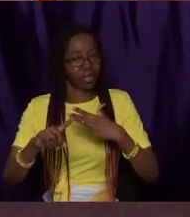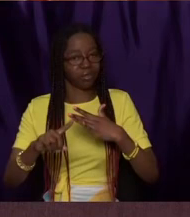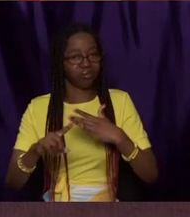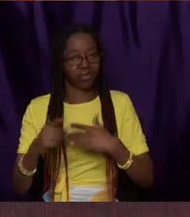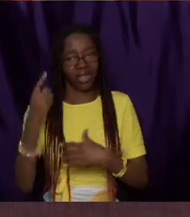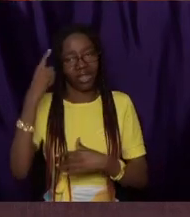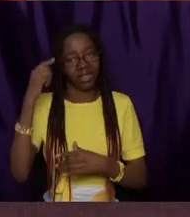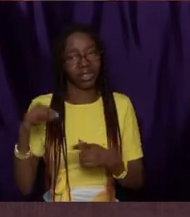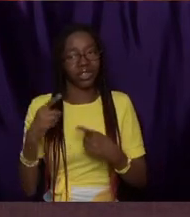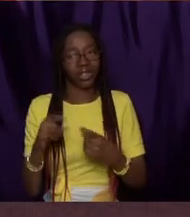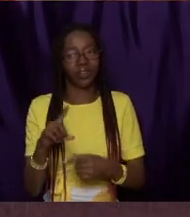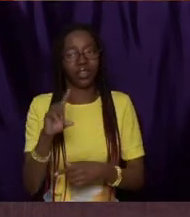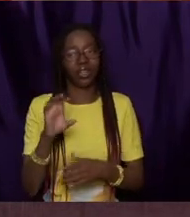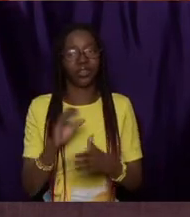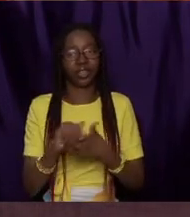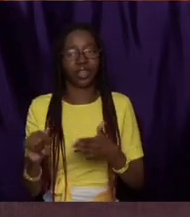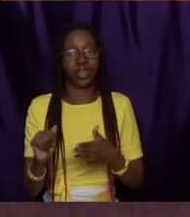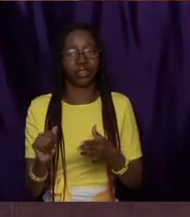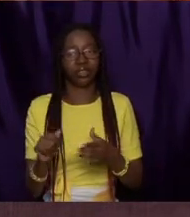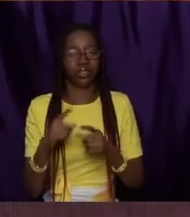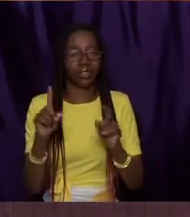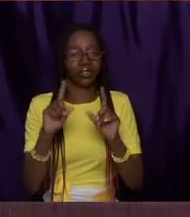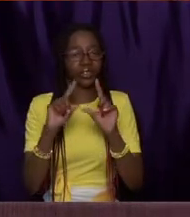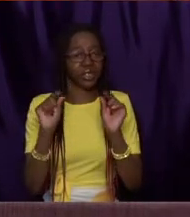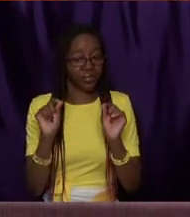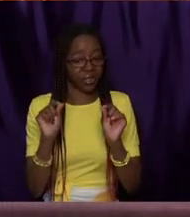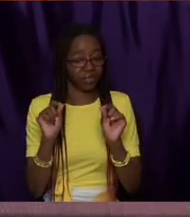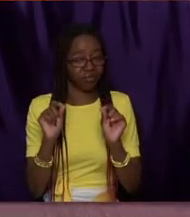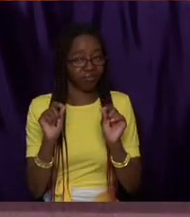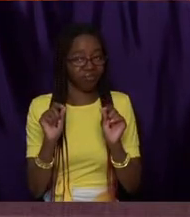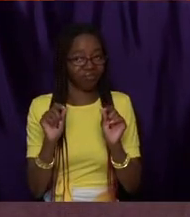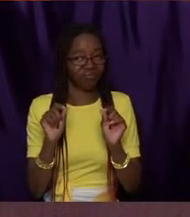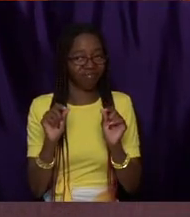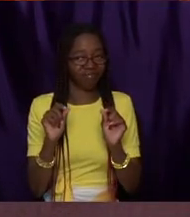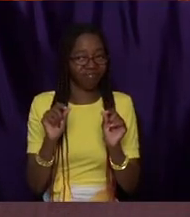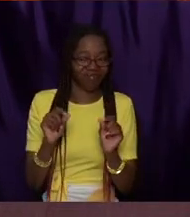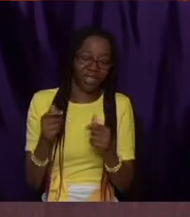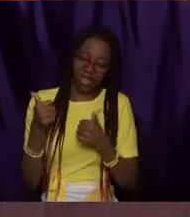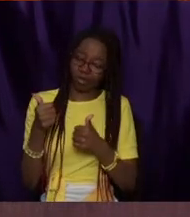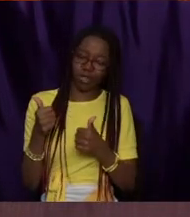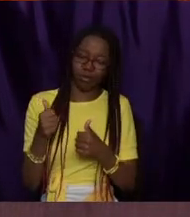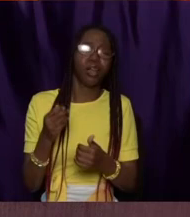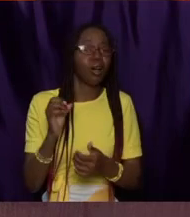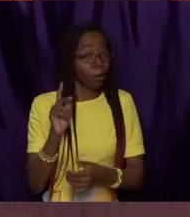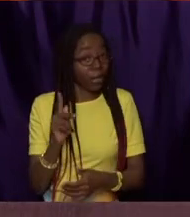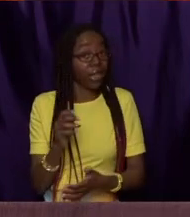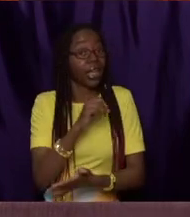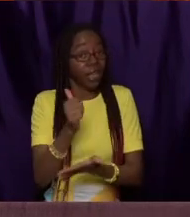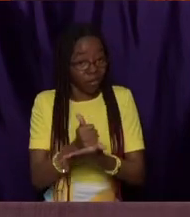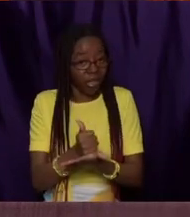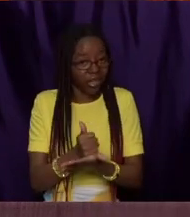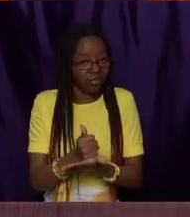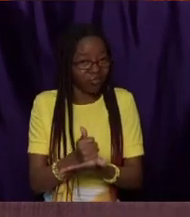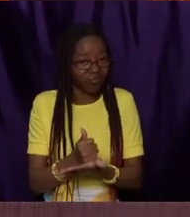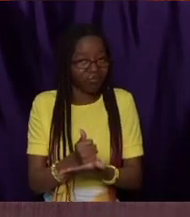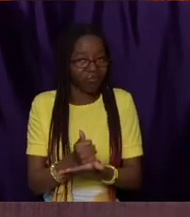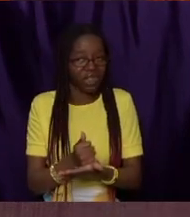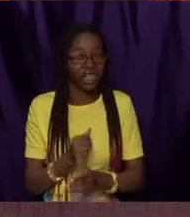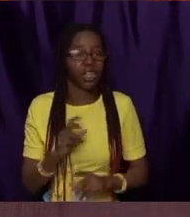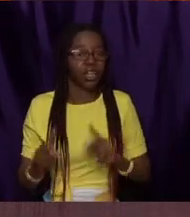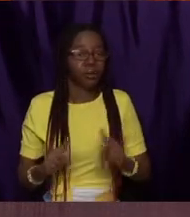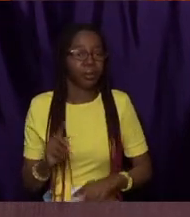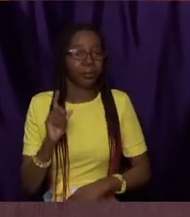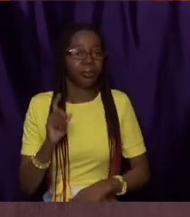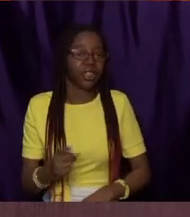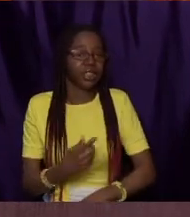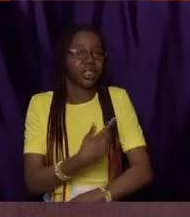giving $100 gift certificates or something like that. Amen. Okay, give me the thumbs up. Amen. Come on. Folks still need to